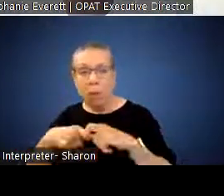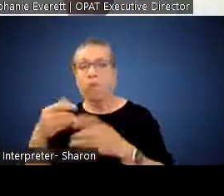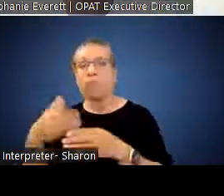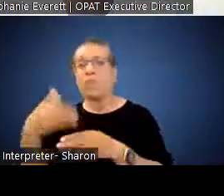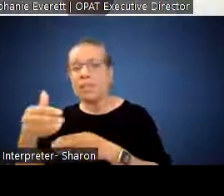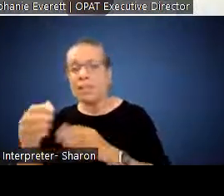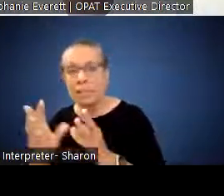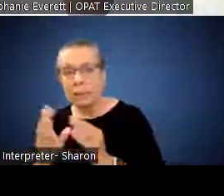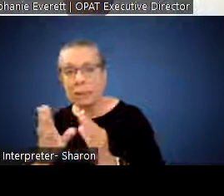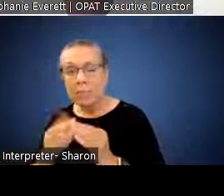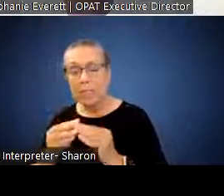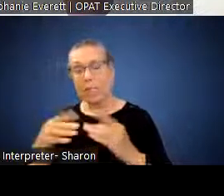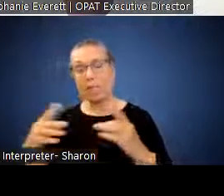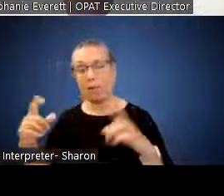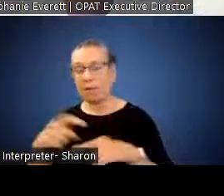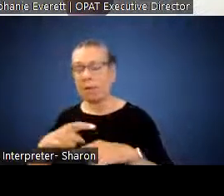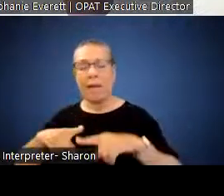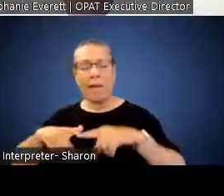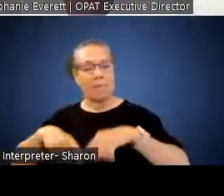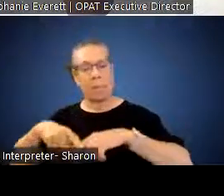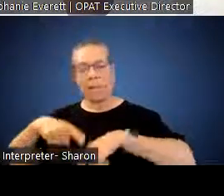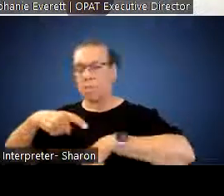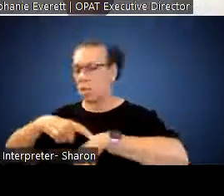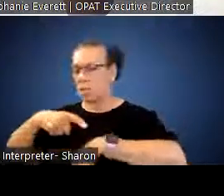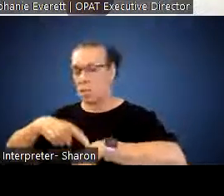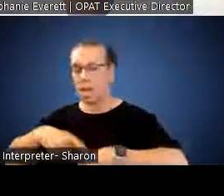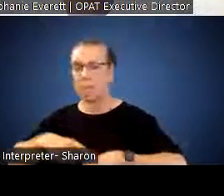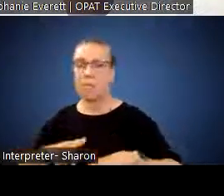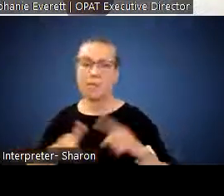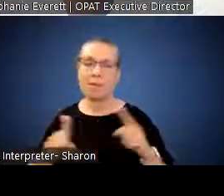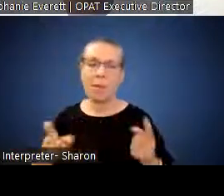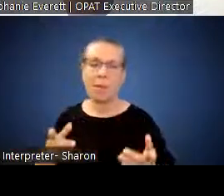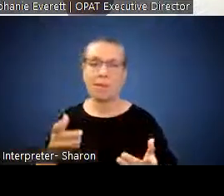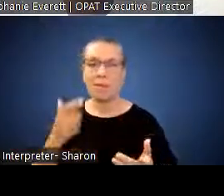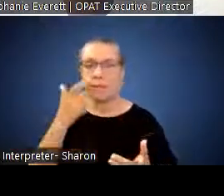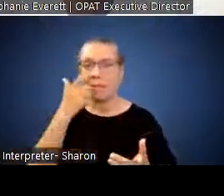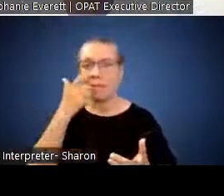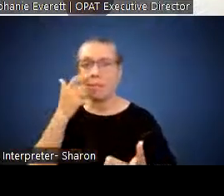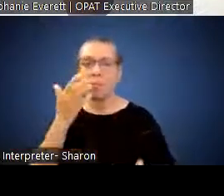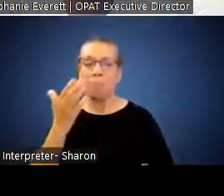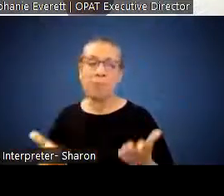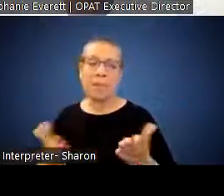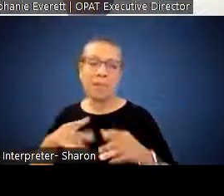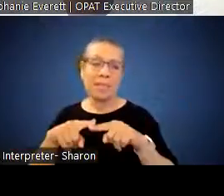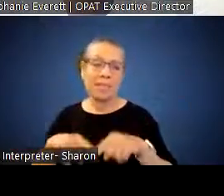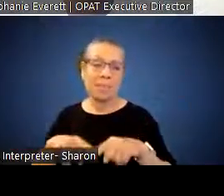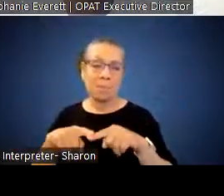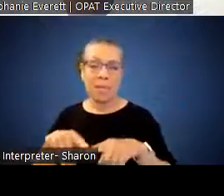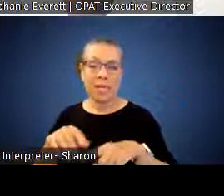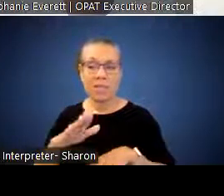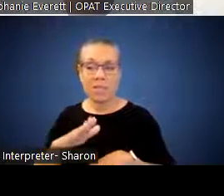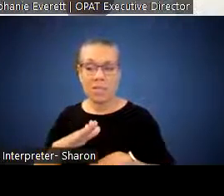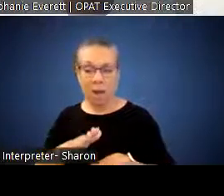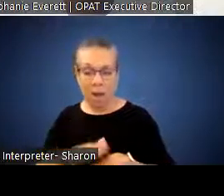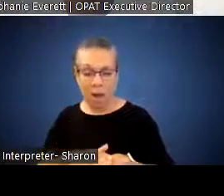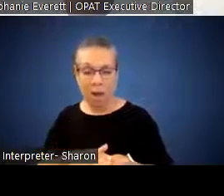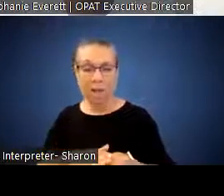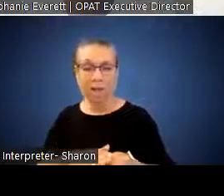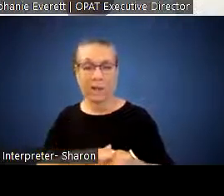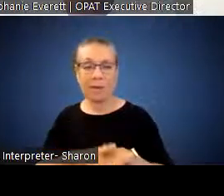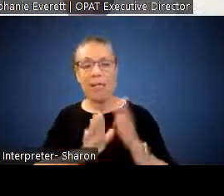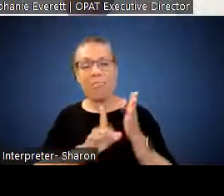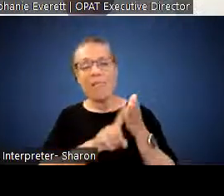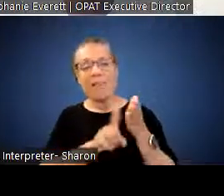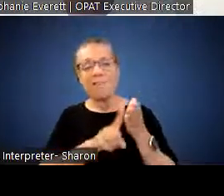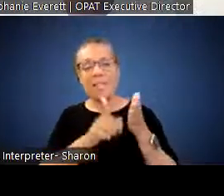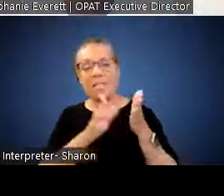I don't know if it could be kind of based on just like the investigation